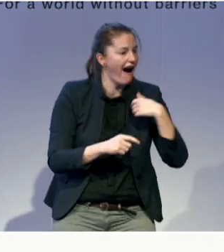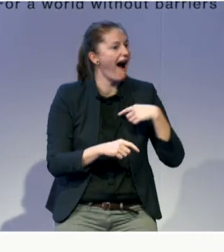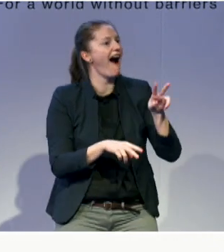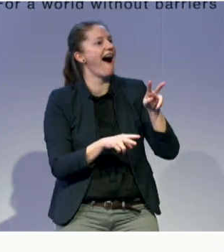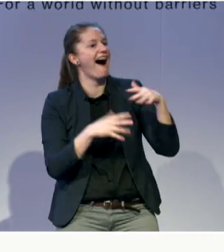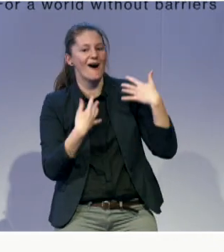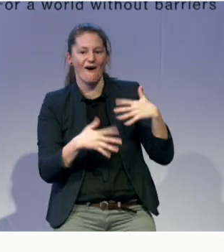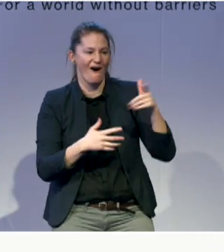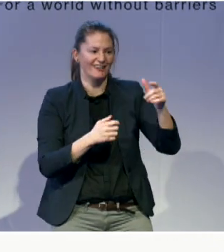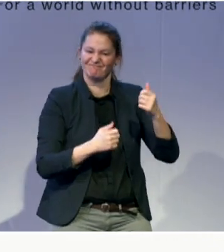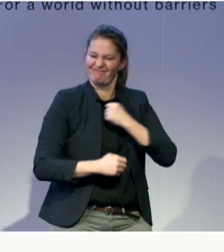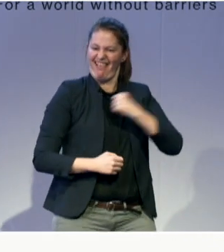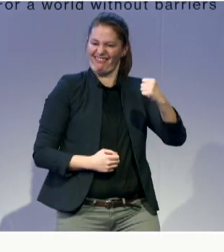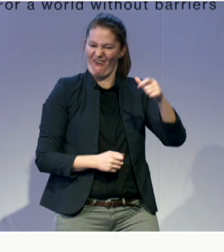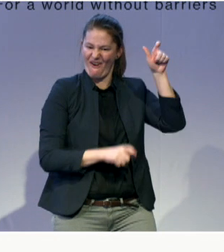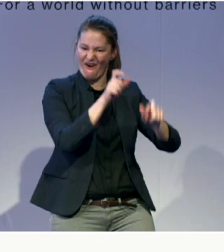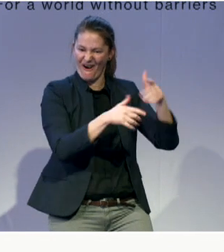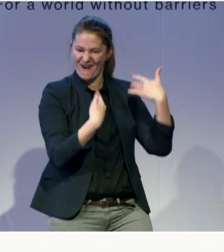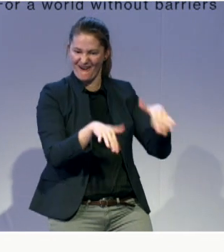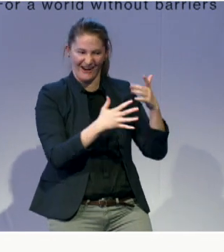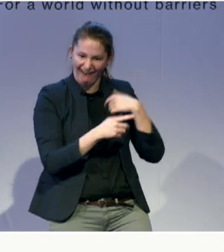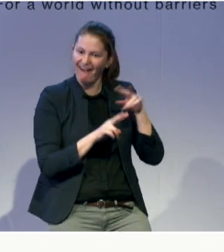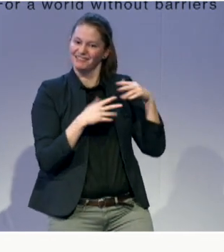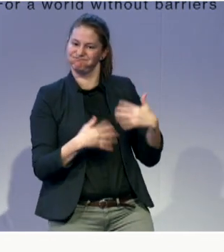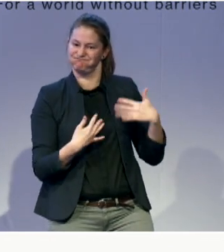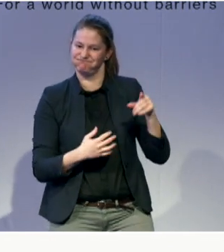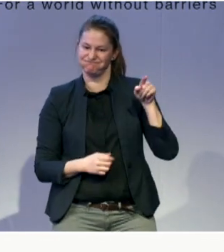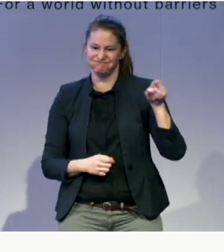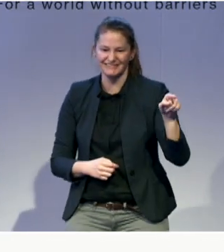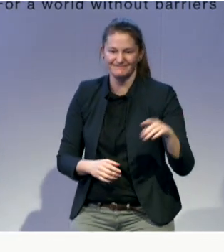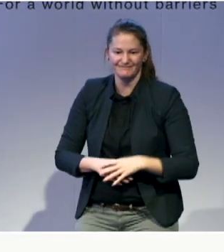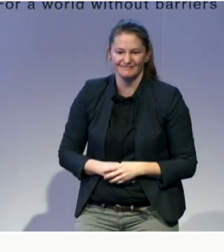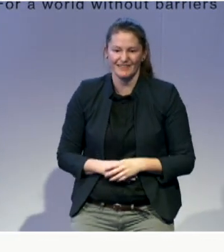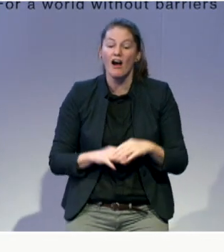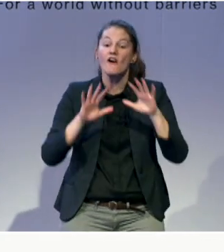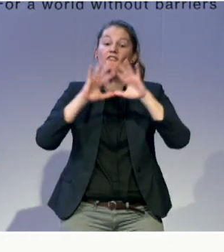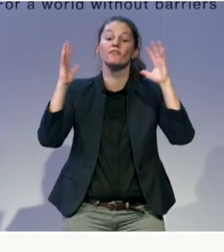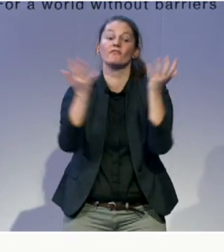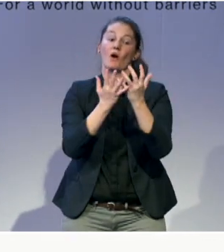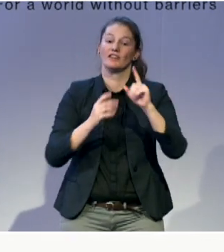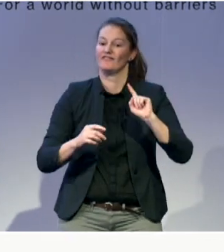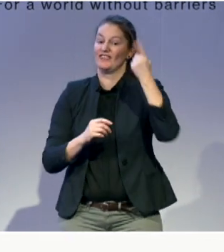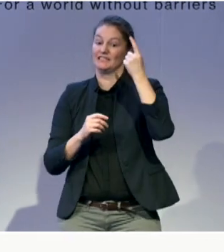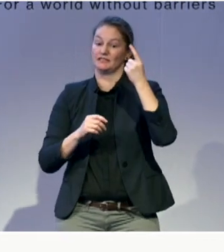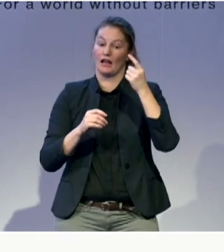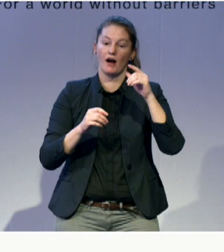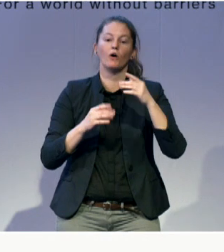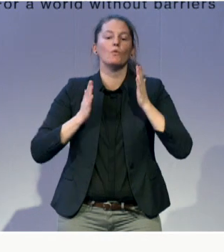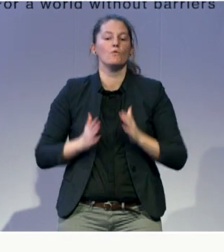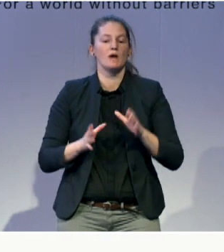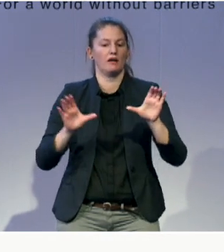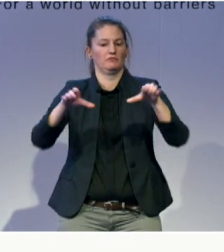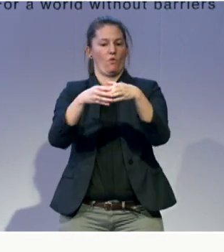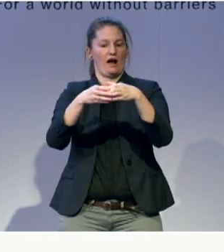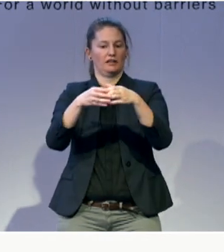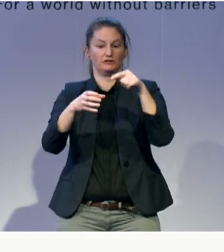largest human rights organization will finally become accessible. So folks, they